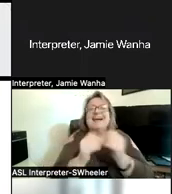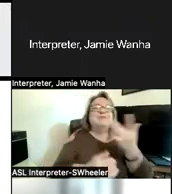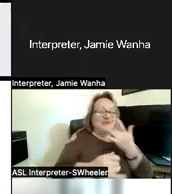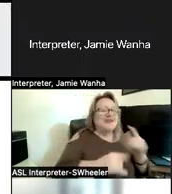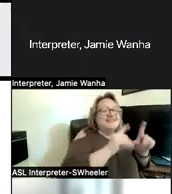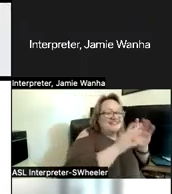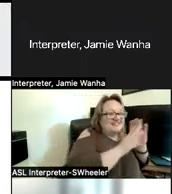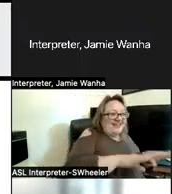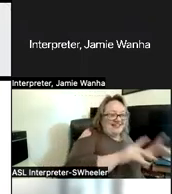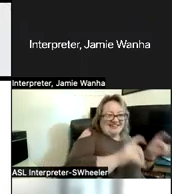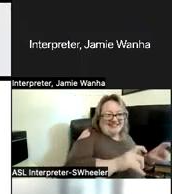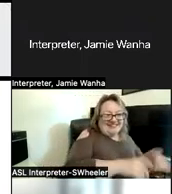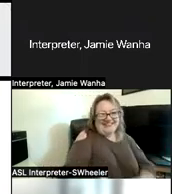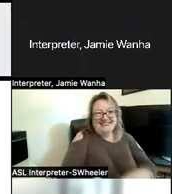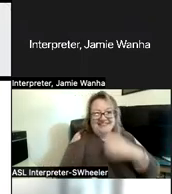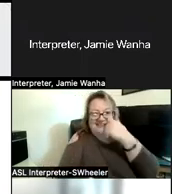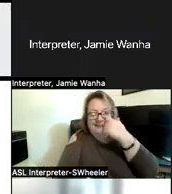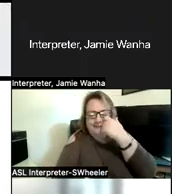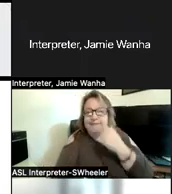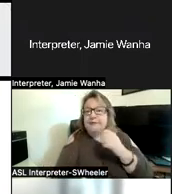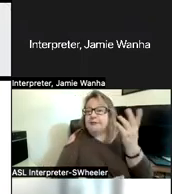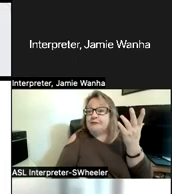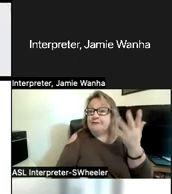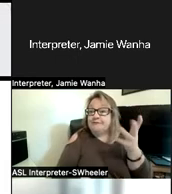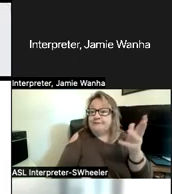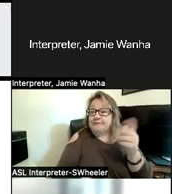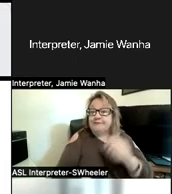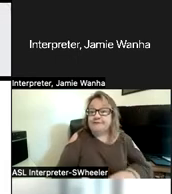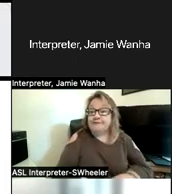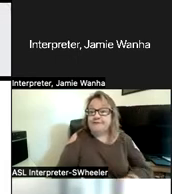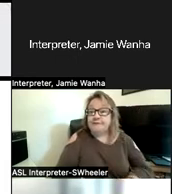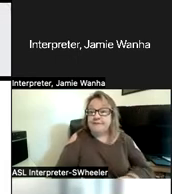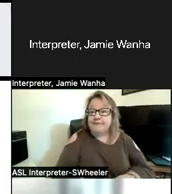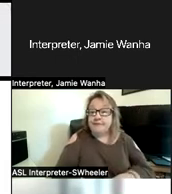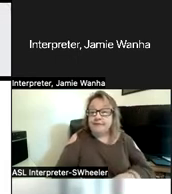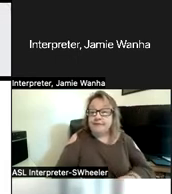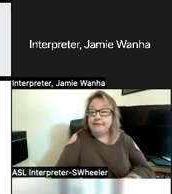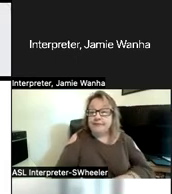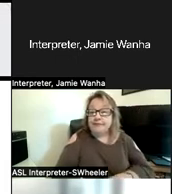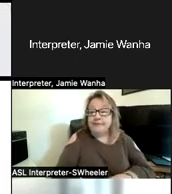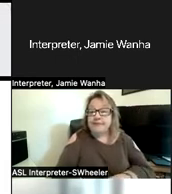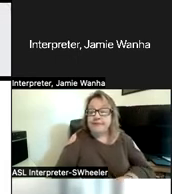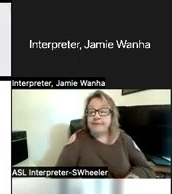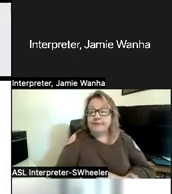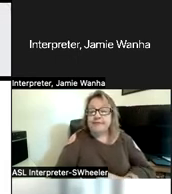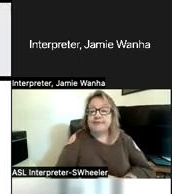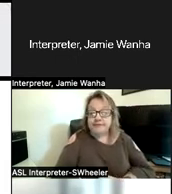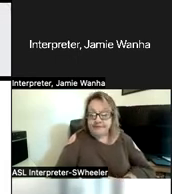testing. I think that is my last slide. So I just wanted to